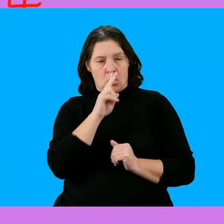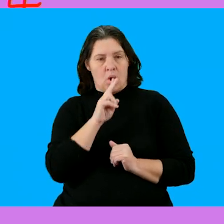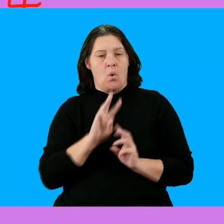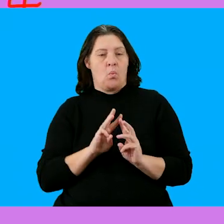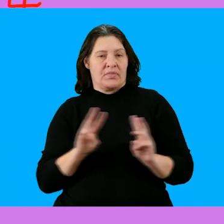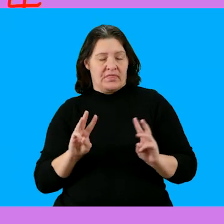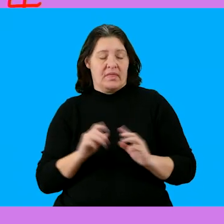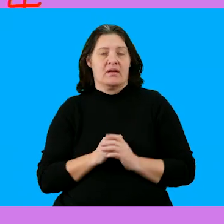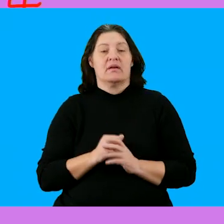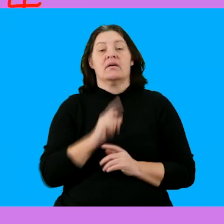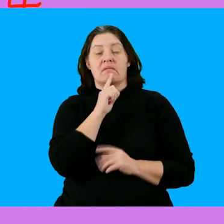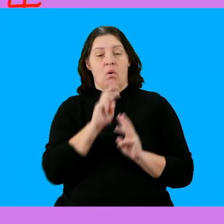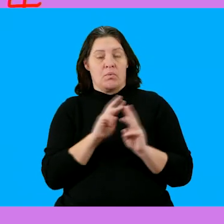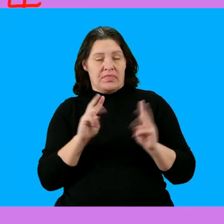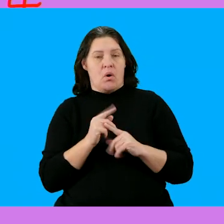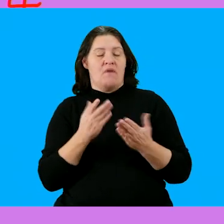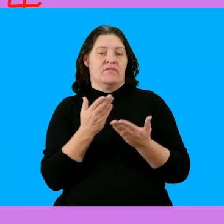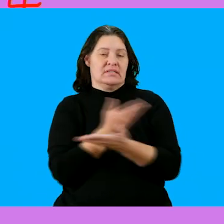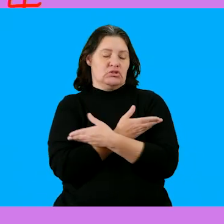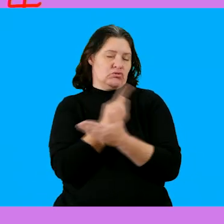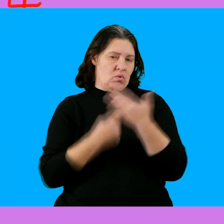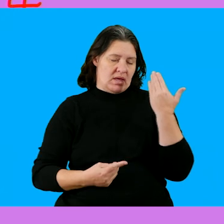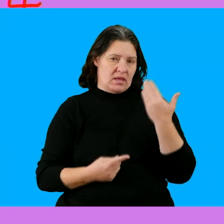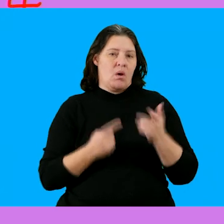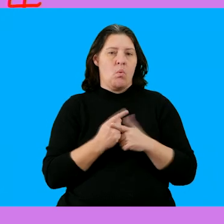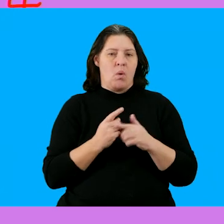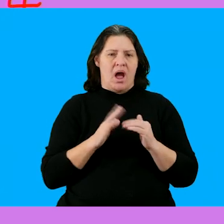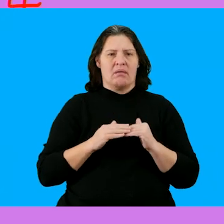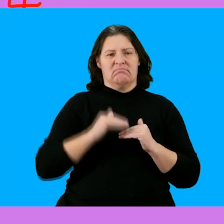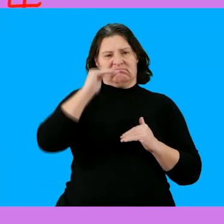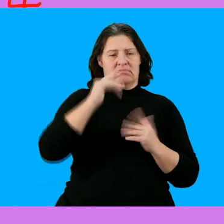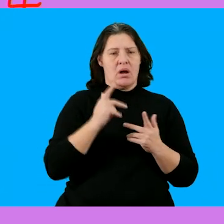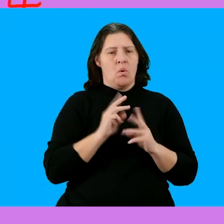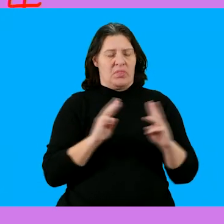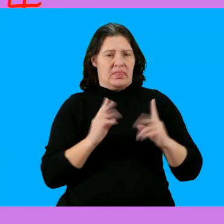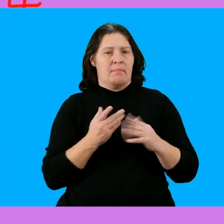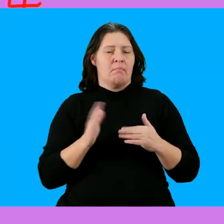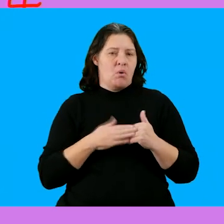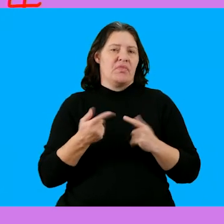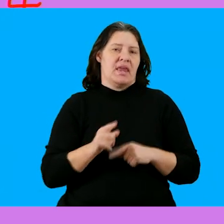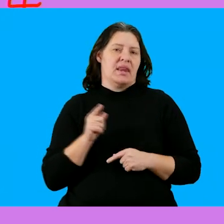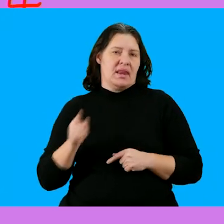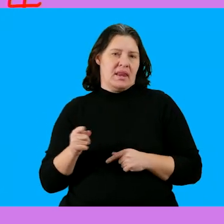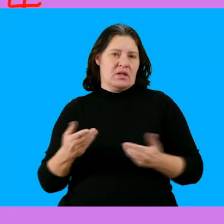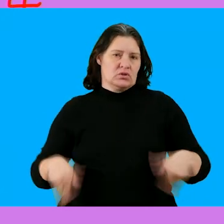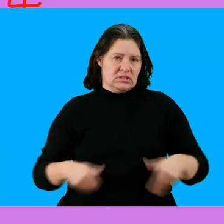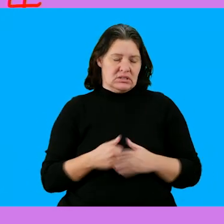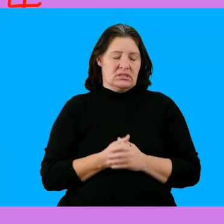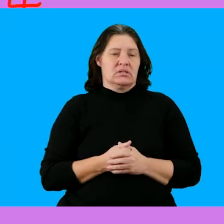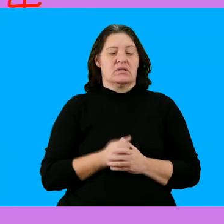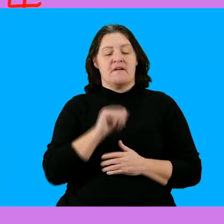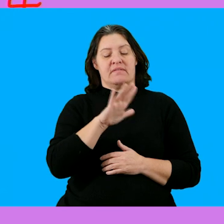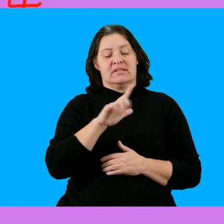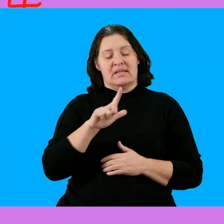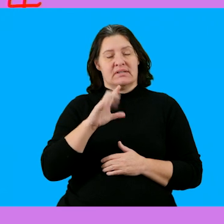I look at the width. I only took the width of our t-shirt, right, because it's more than the width of the shorts.